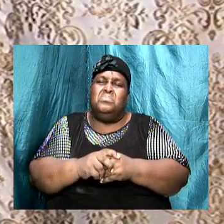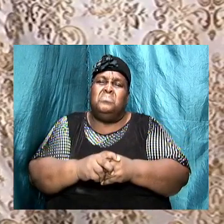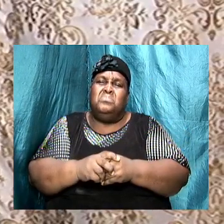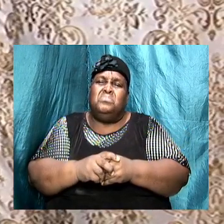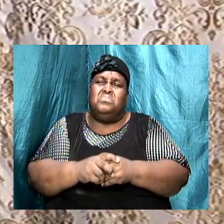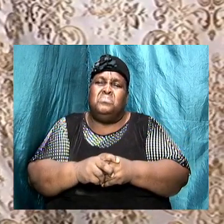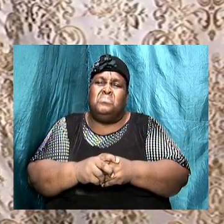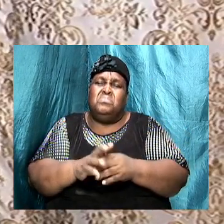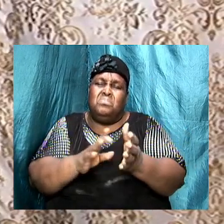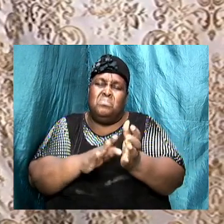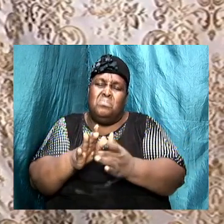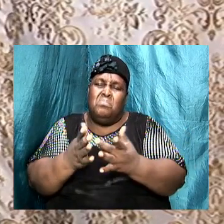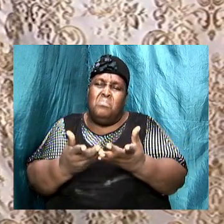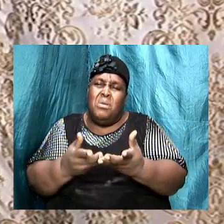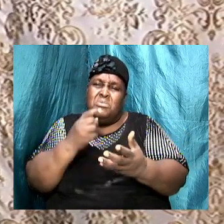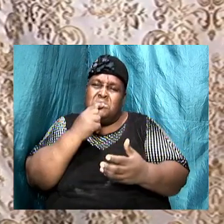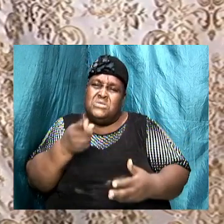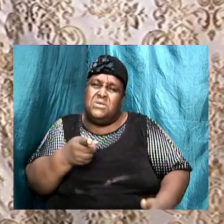in Acts